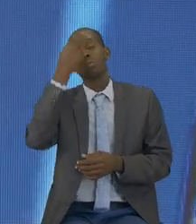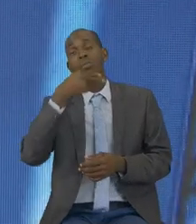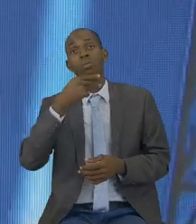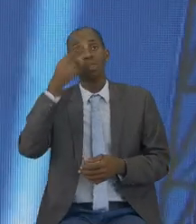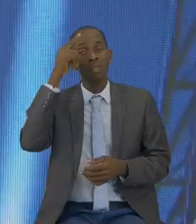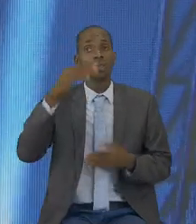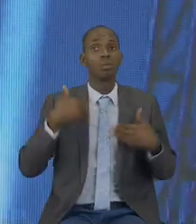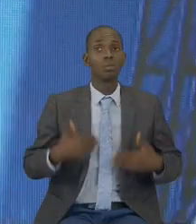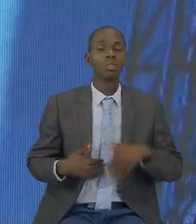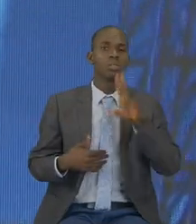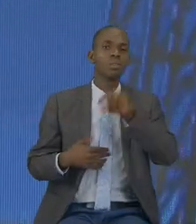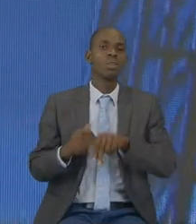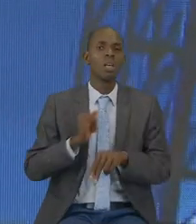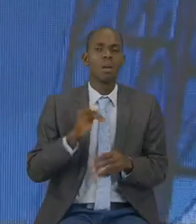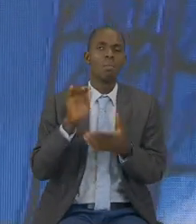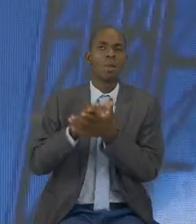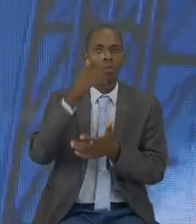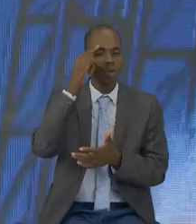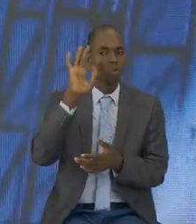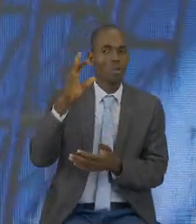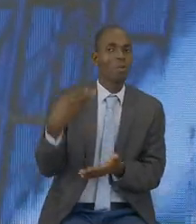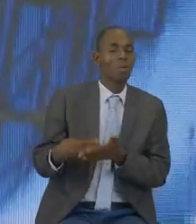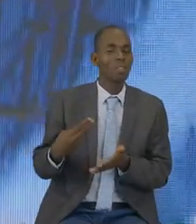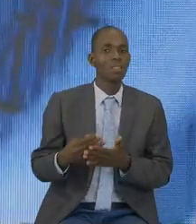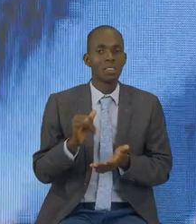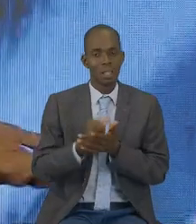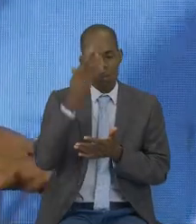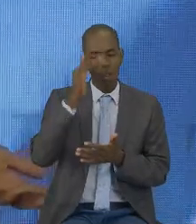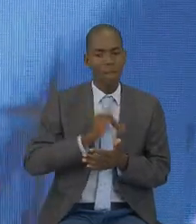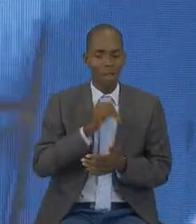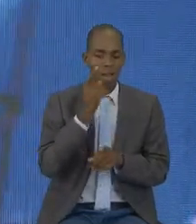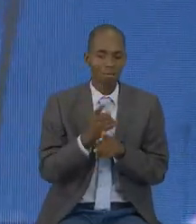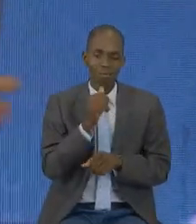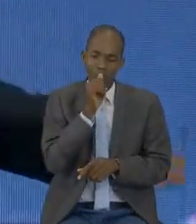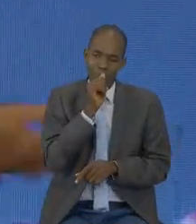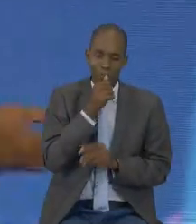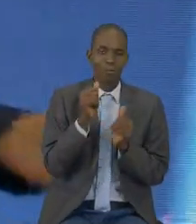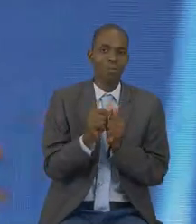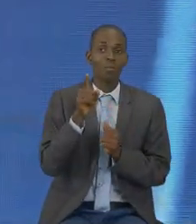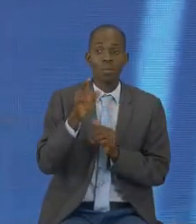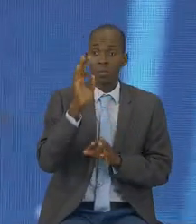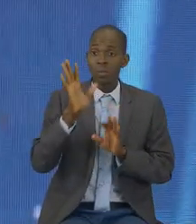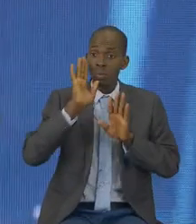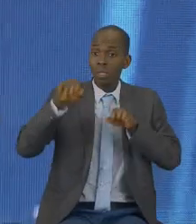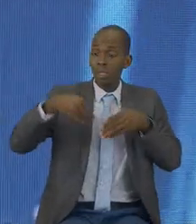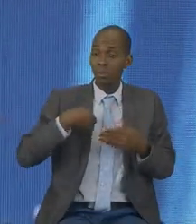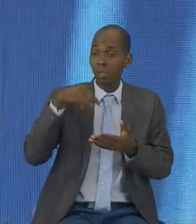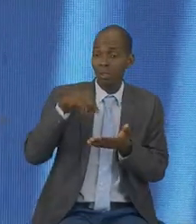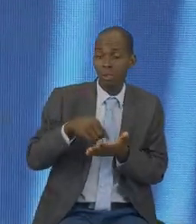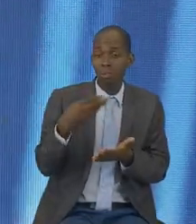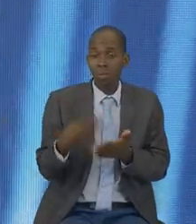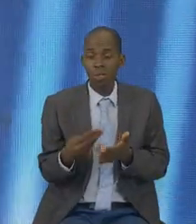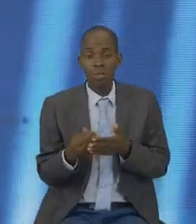get through you. That's why I'm still in this relationship. And if you're still going to provide this, this, and that,